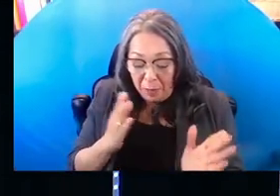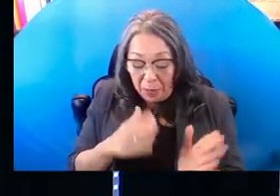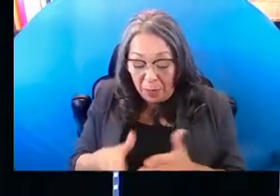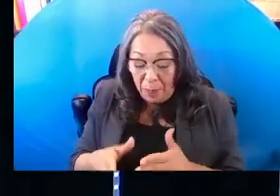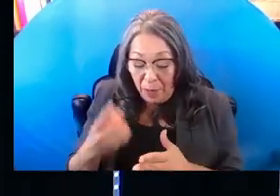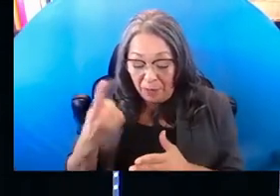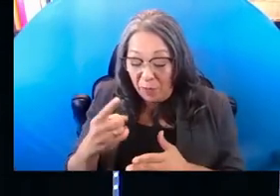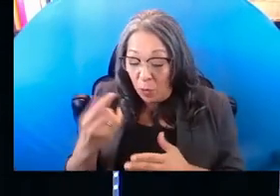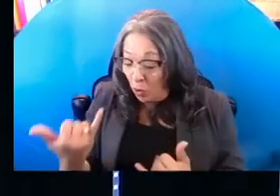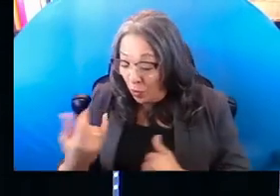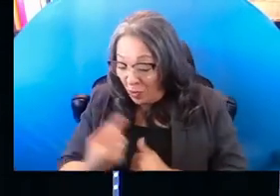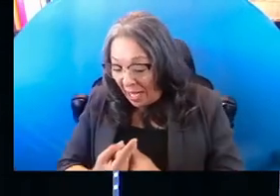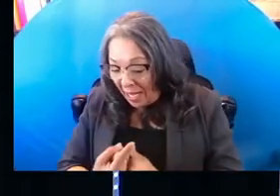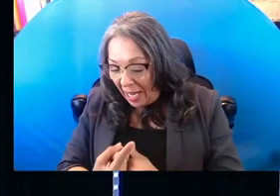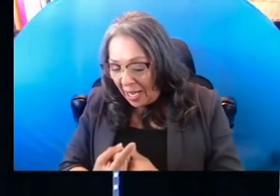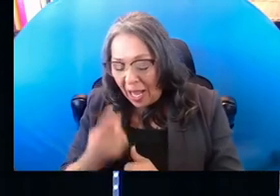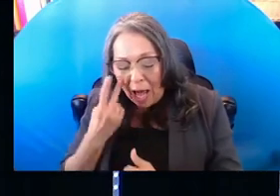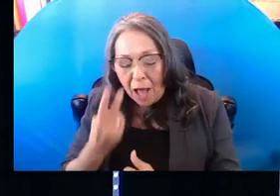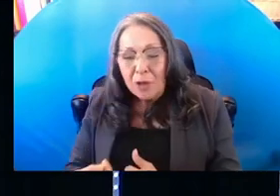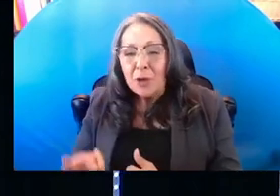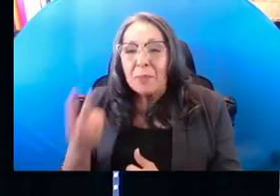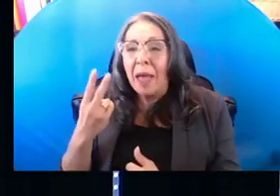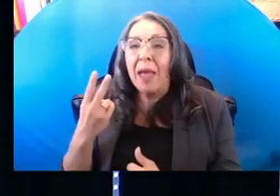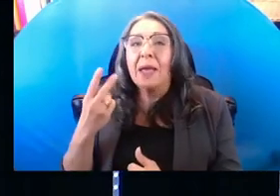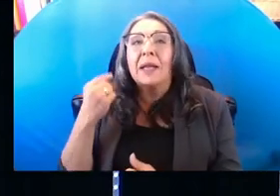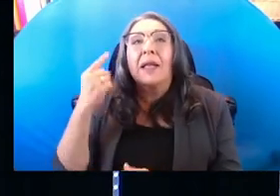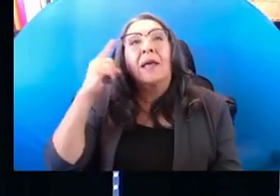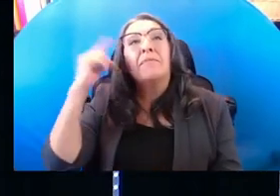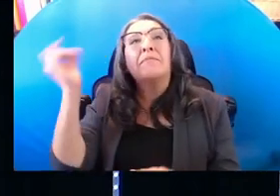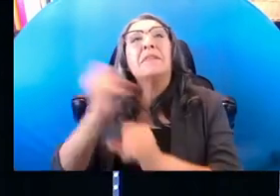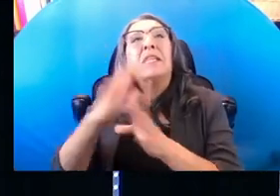that my mom and I sat in that room and we cried together.